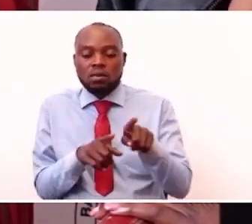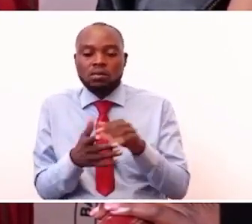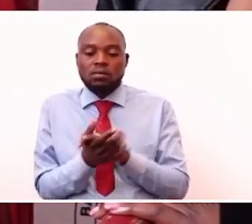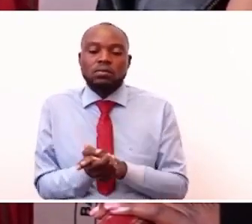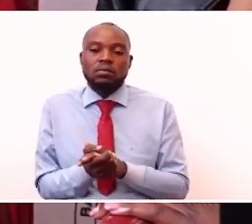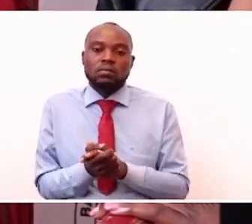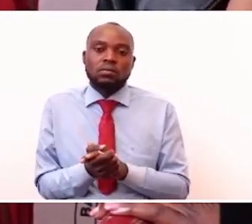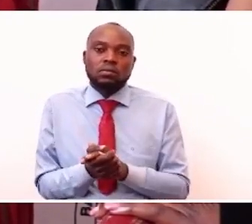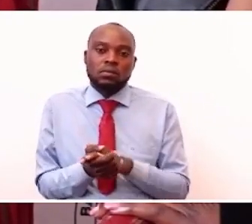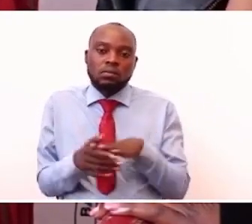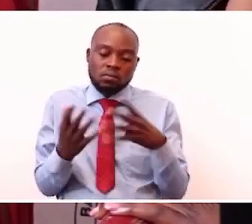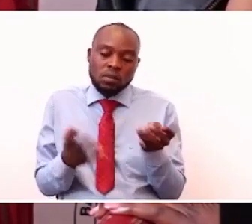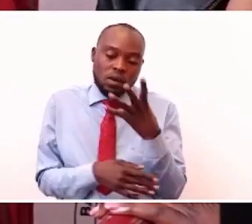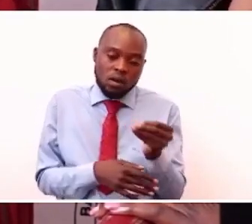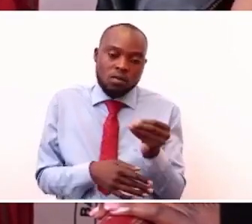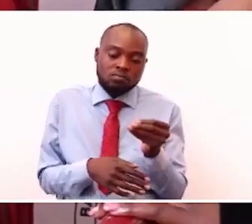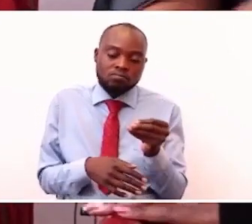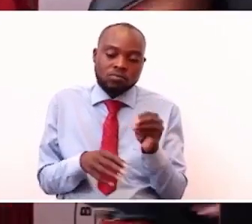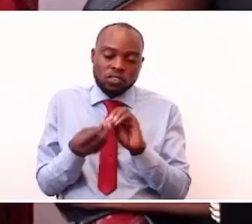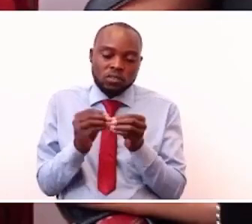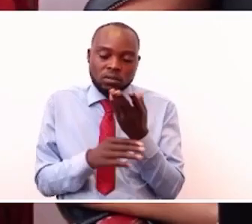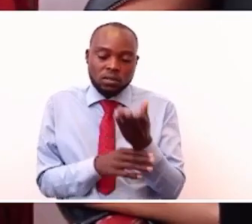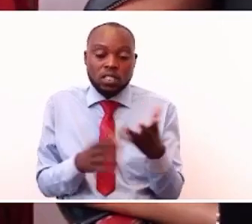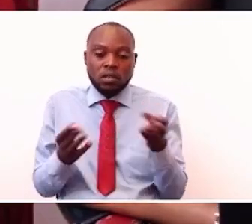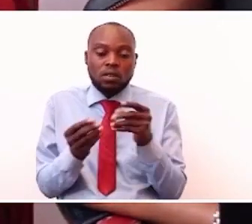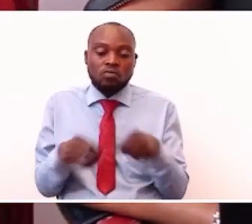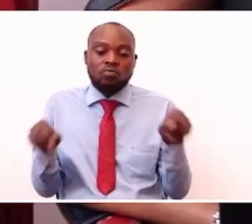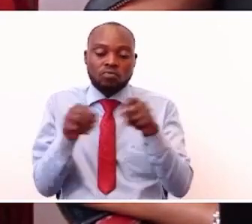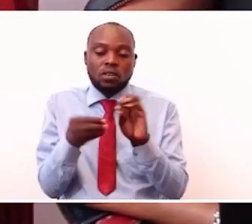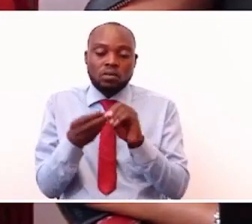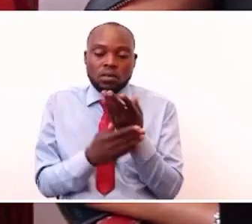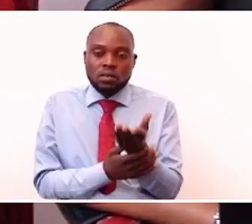So as we have this conversation about what we need to do